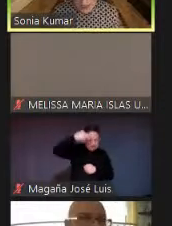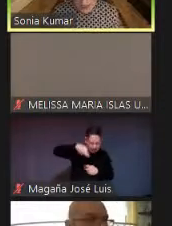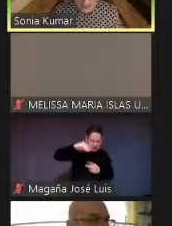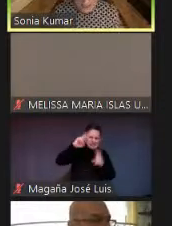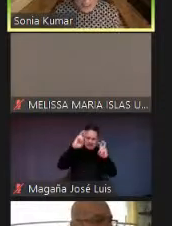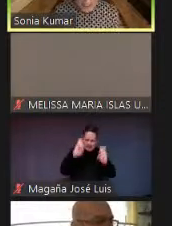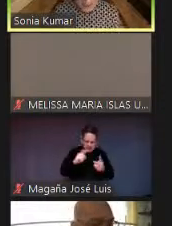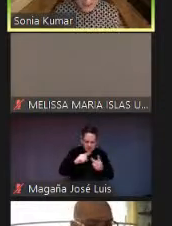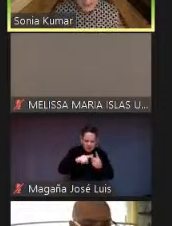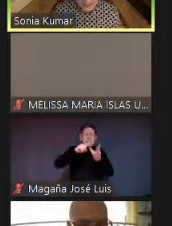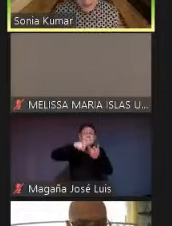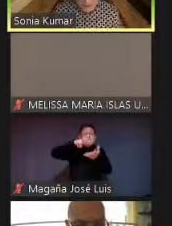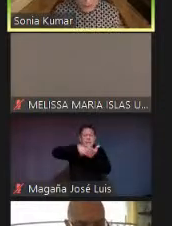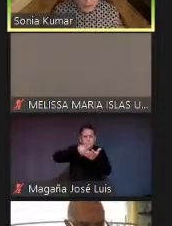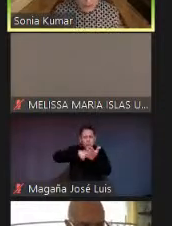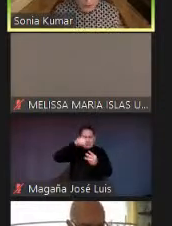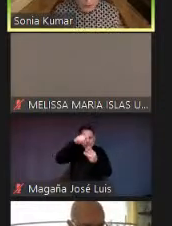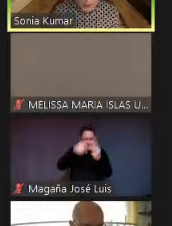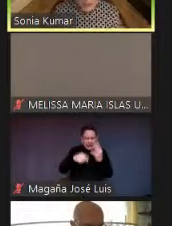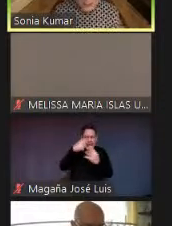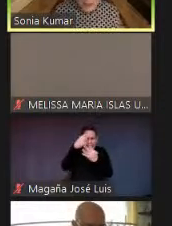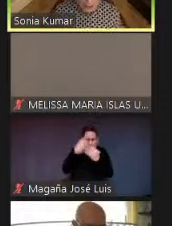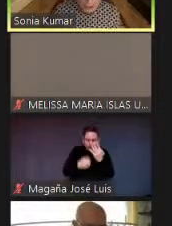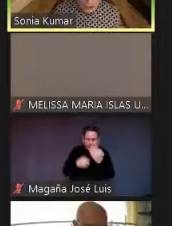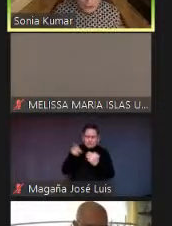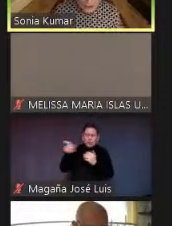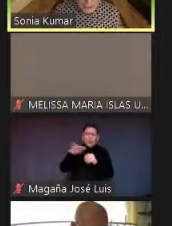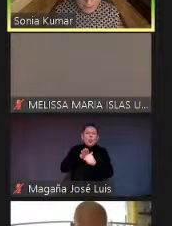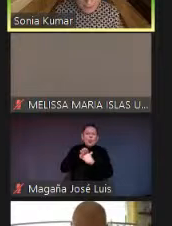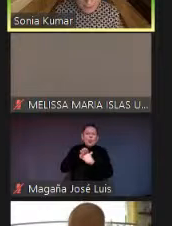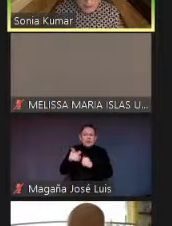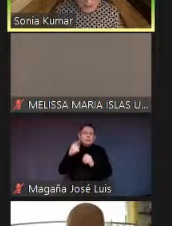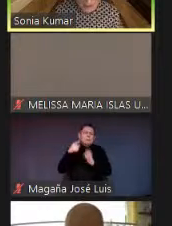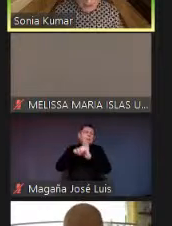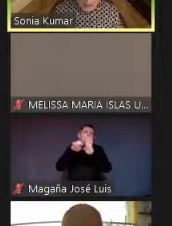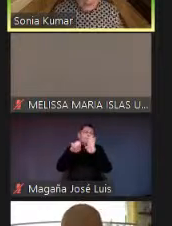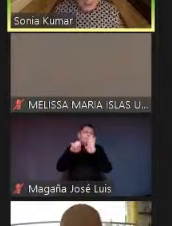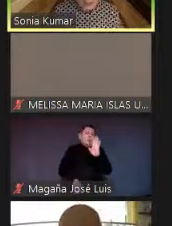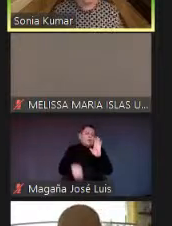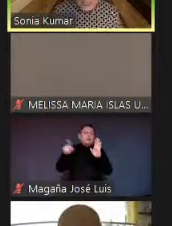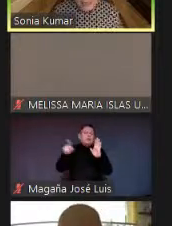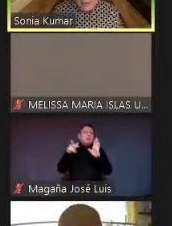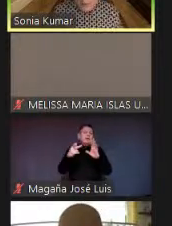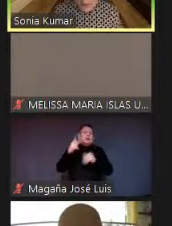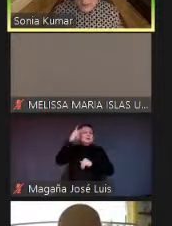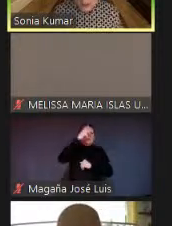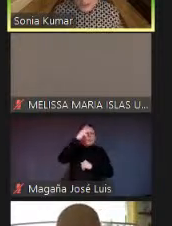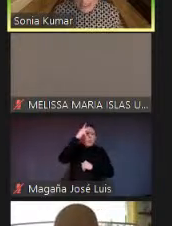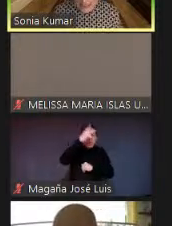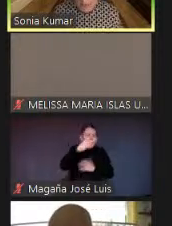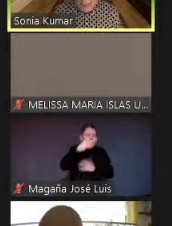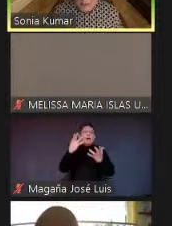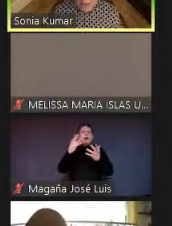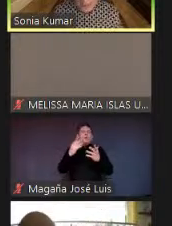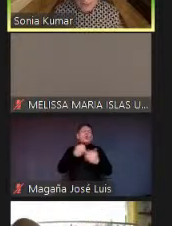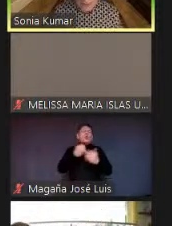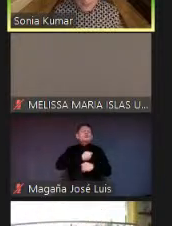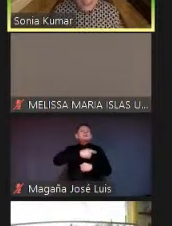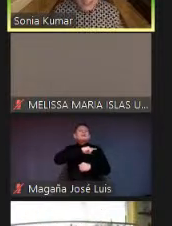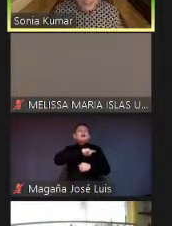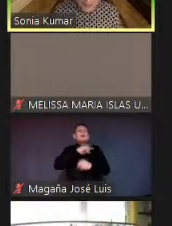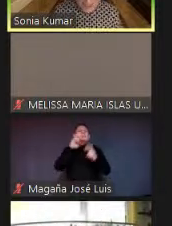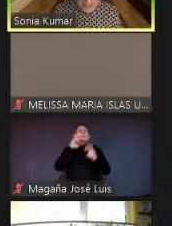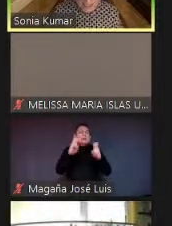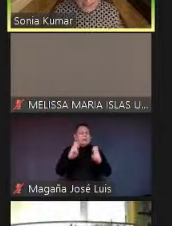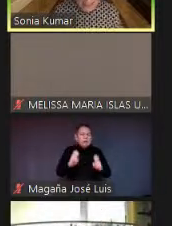mentioned highlighted here: health promotion, psychological principles, using information safely and